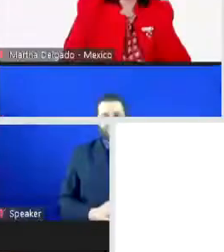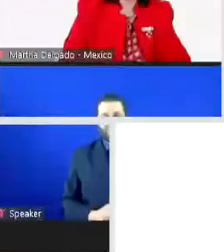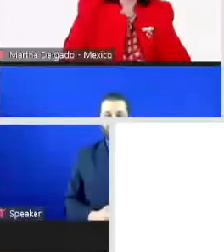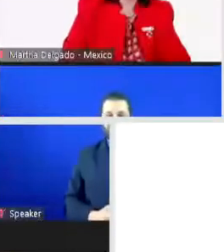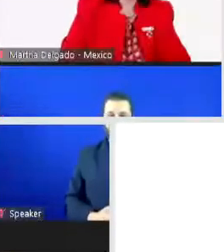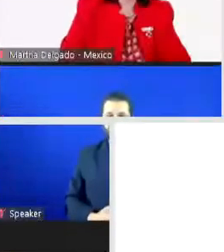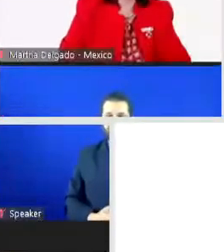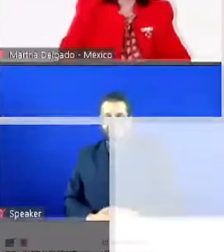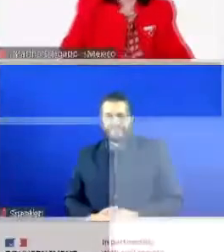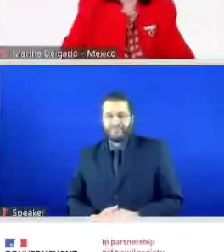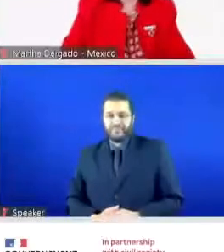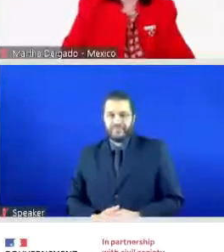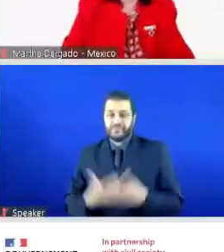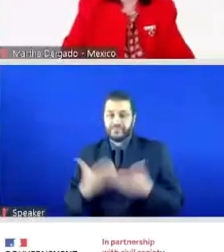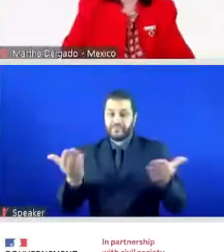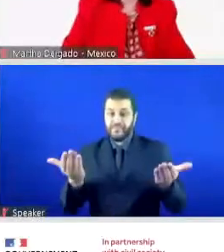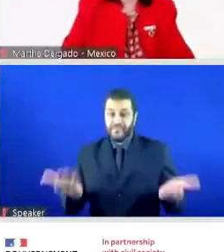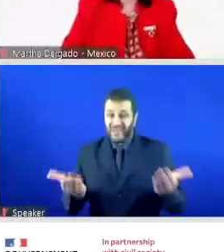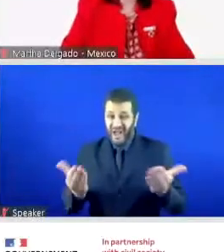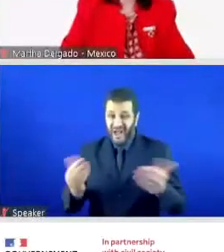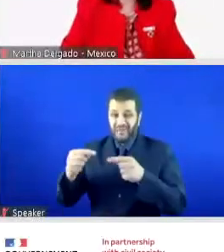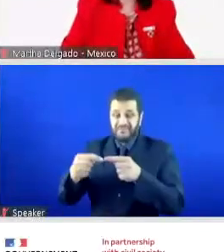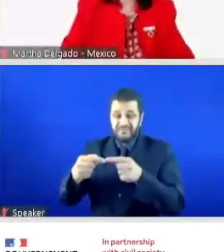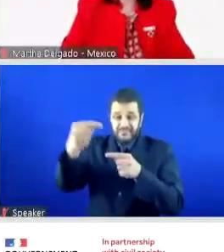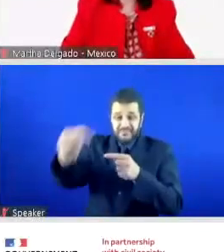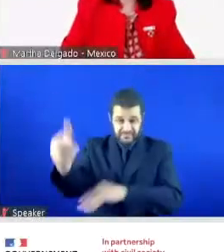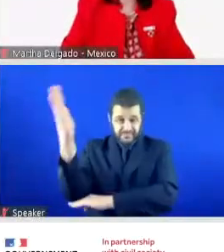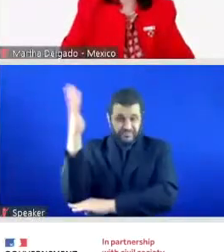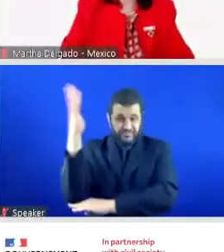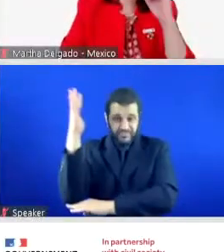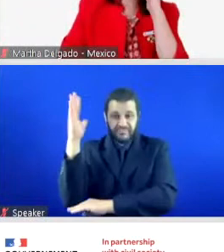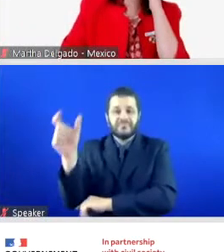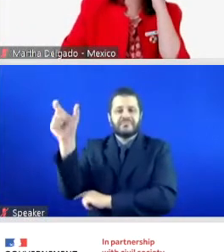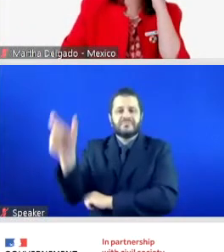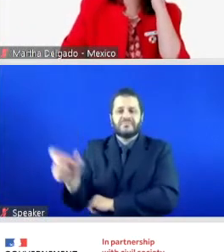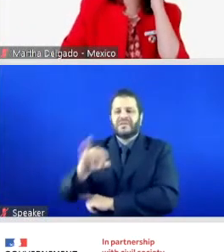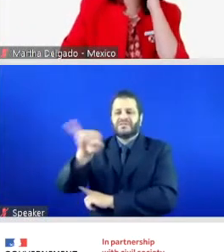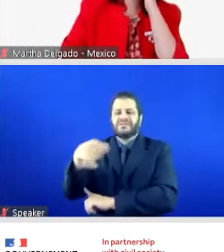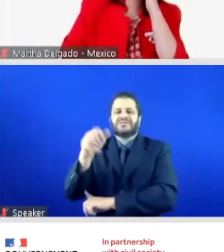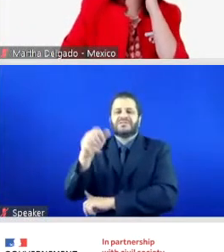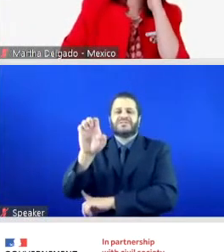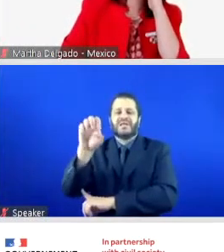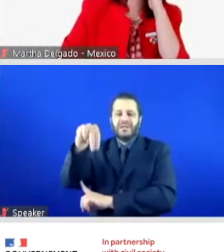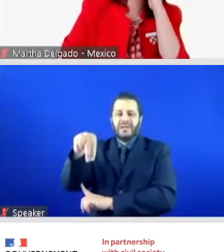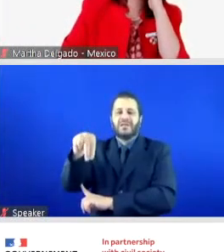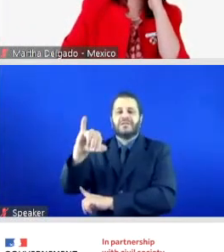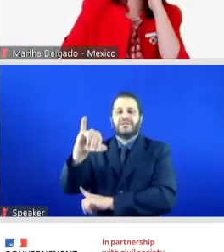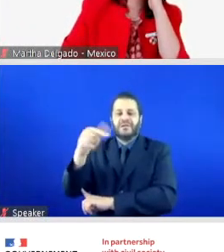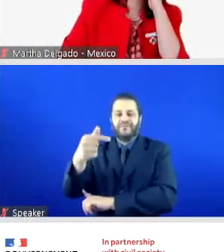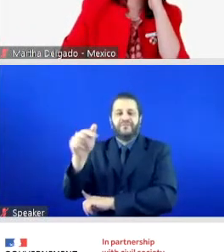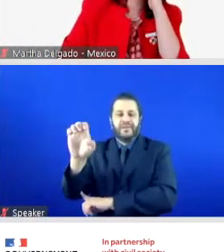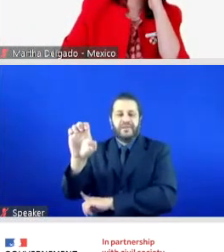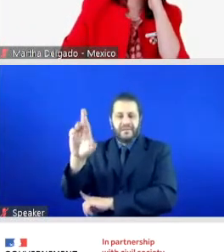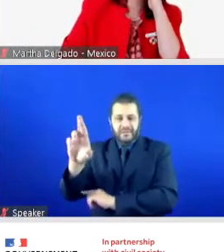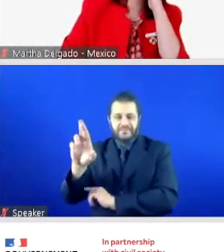Uchendu. You are a youth activist. You have experience working with young people